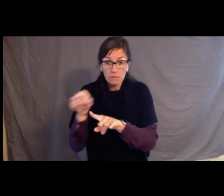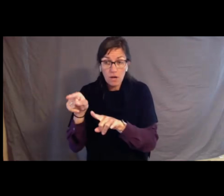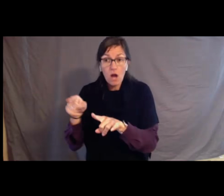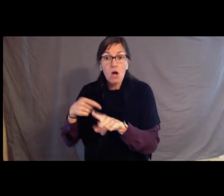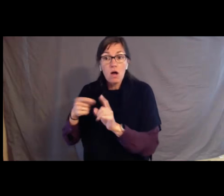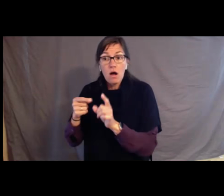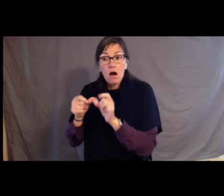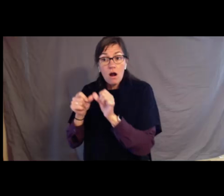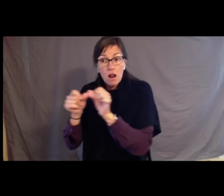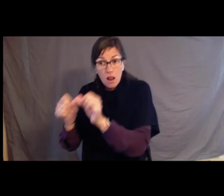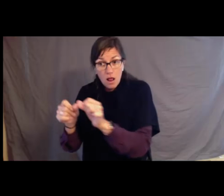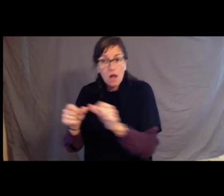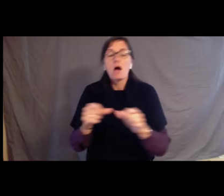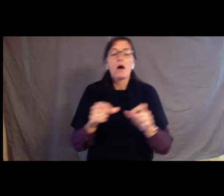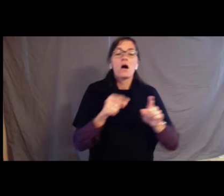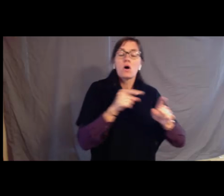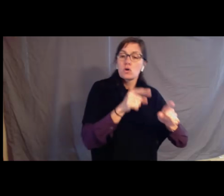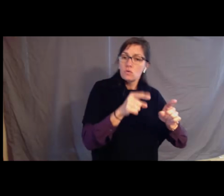have equal access.